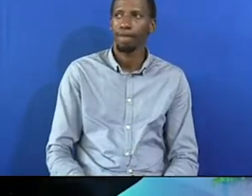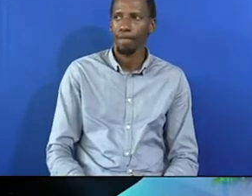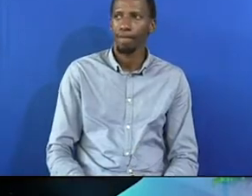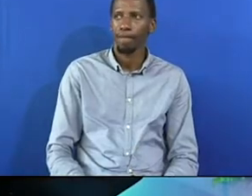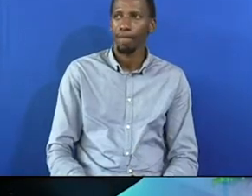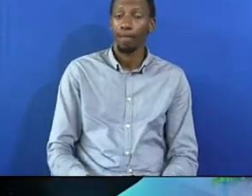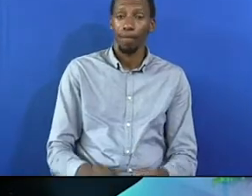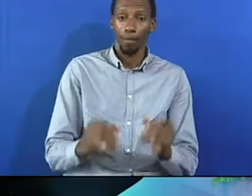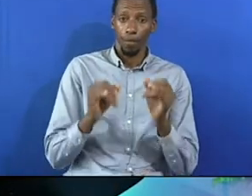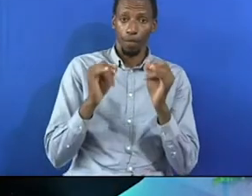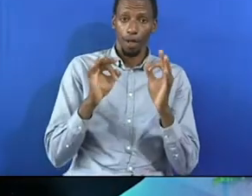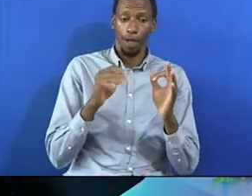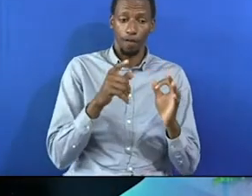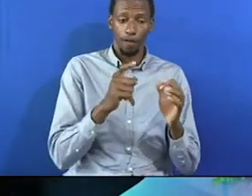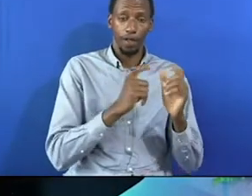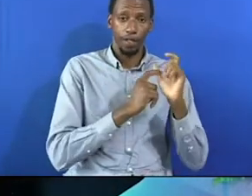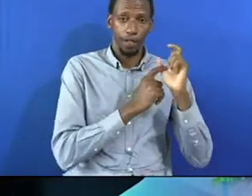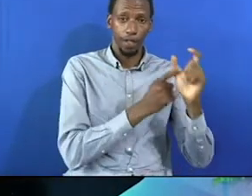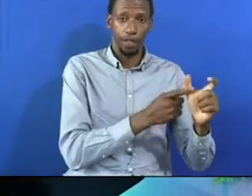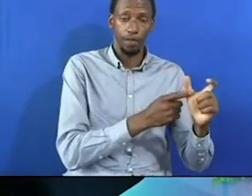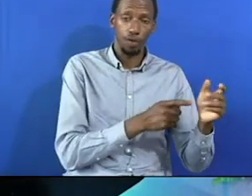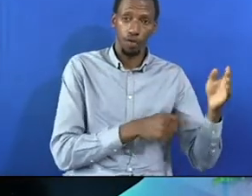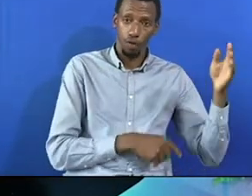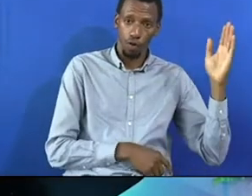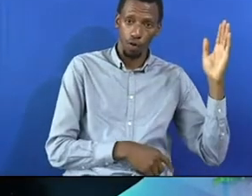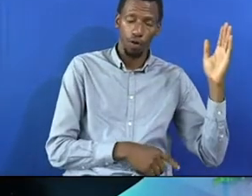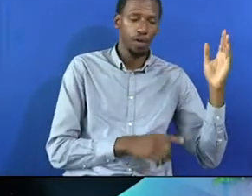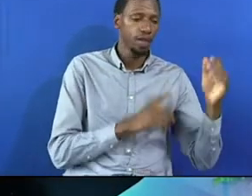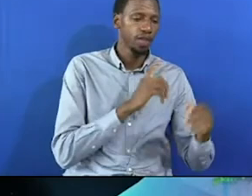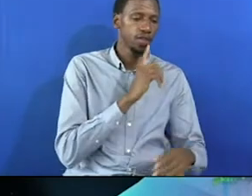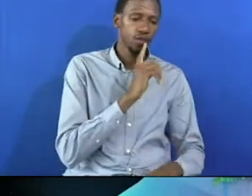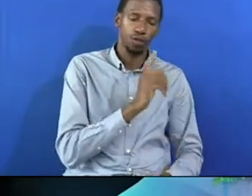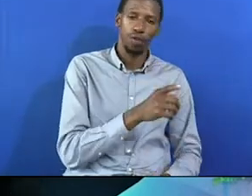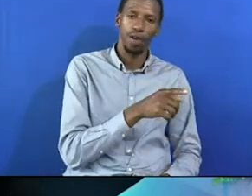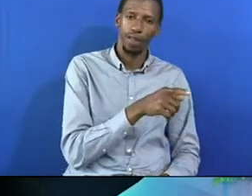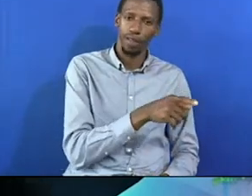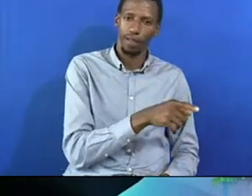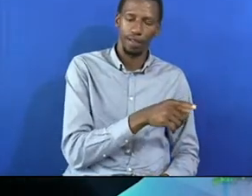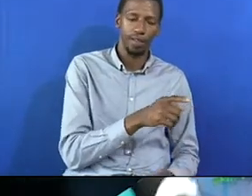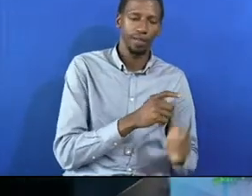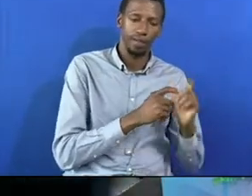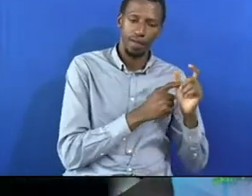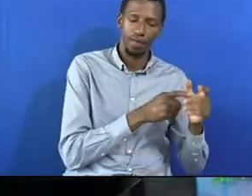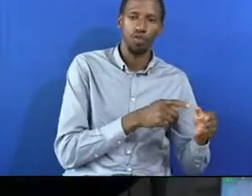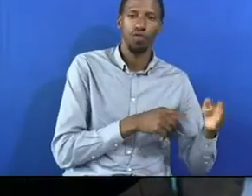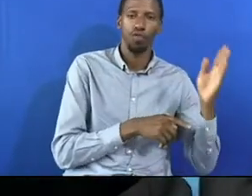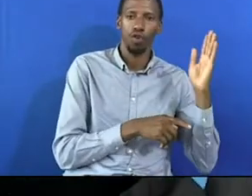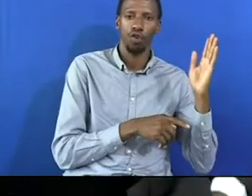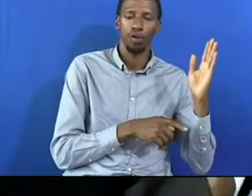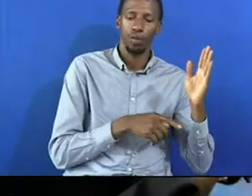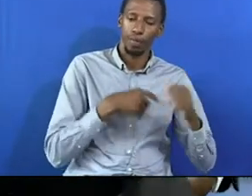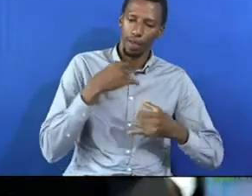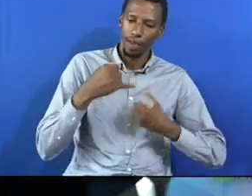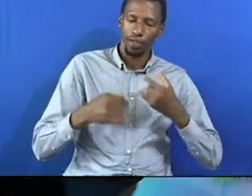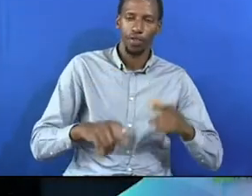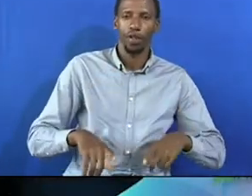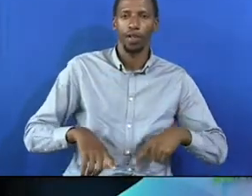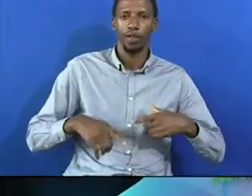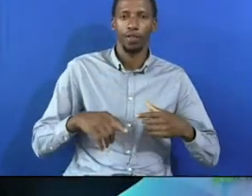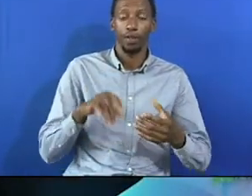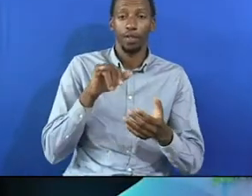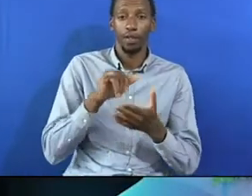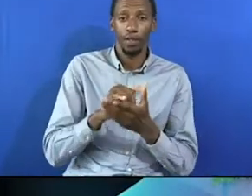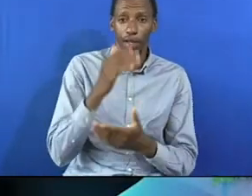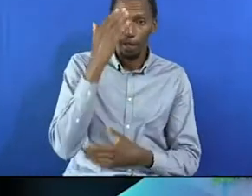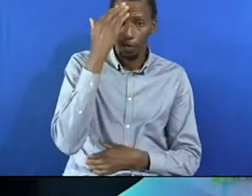If it is a gift of God, be sure that it is and enjoy life. That's why I came to tell